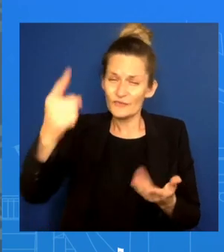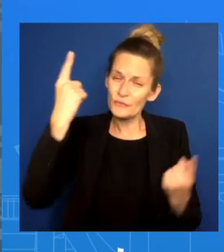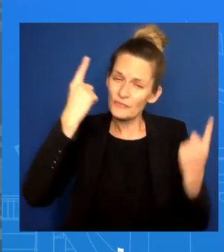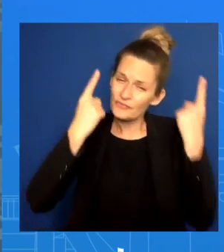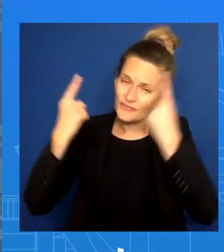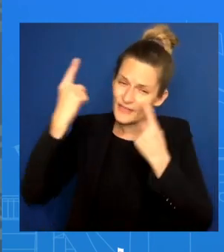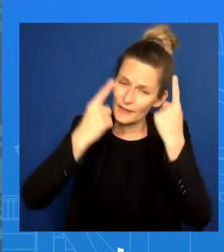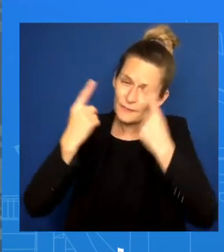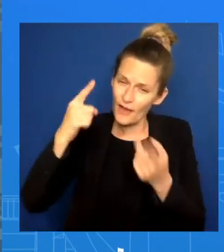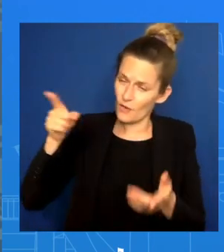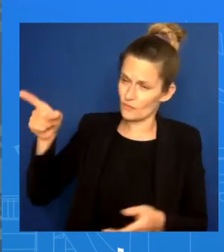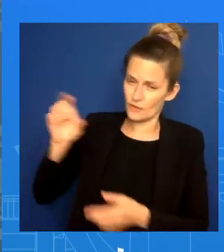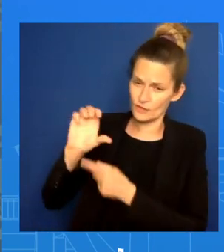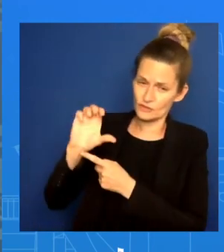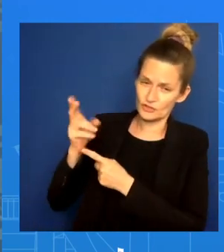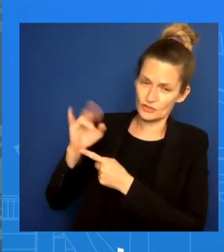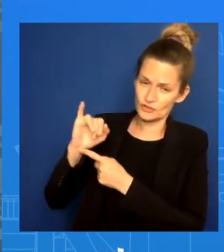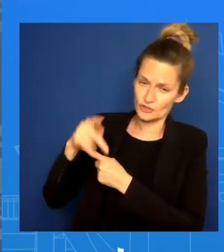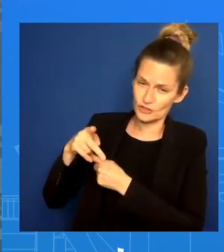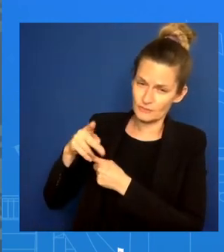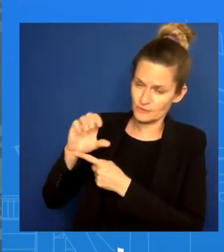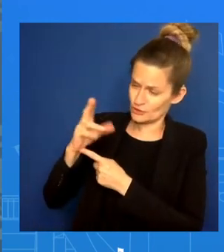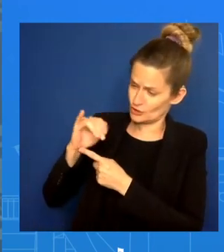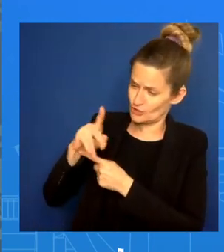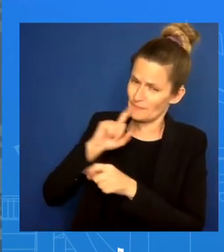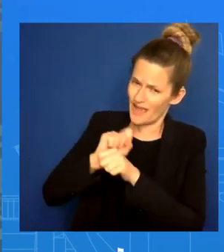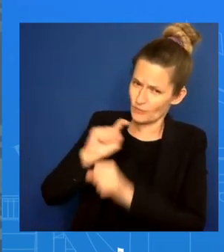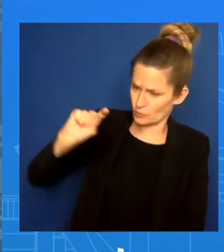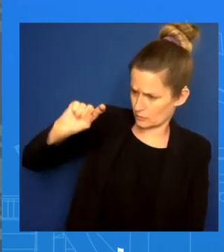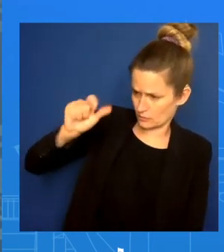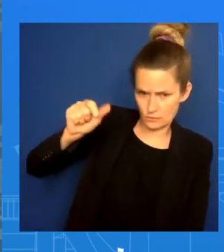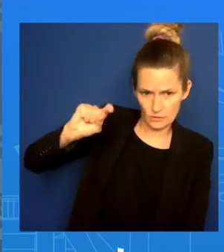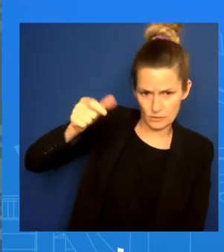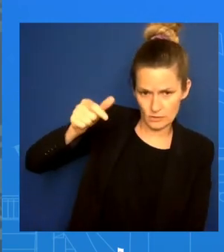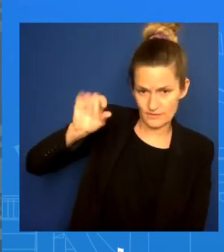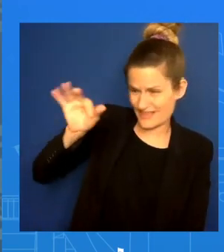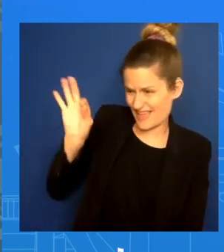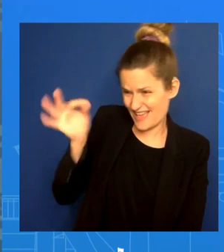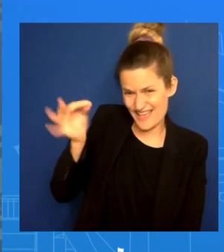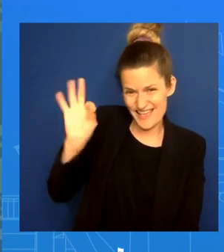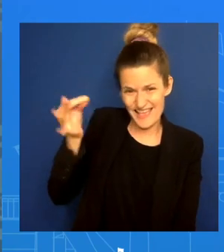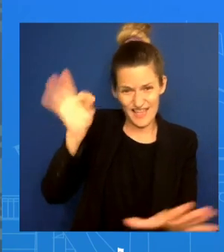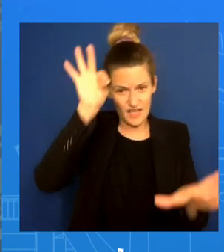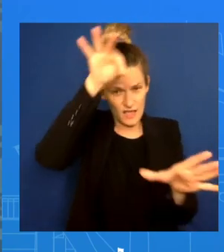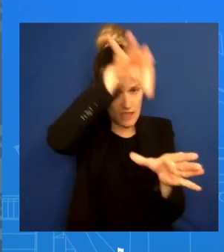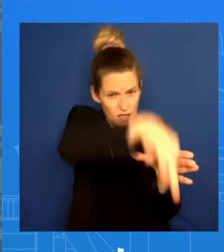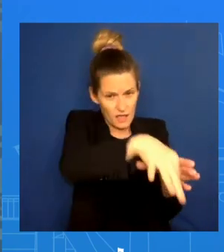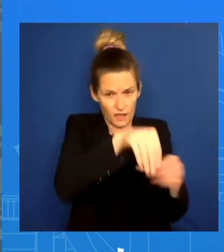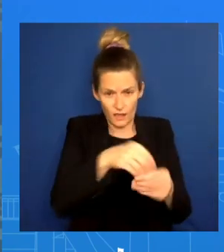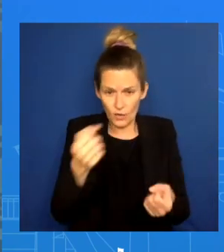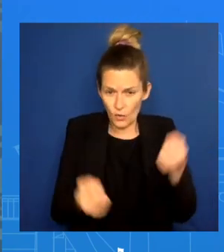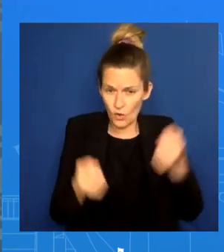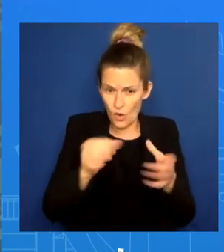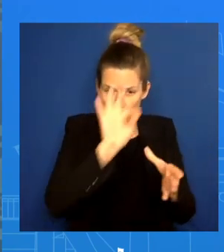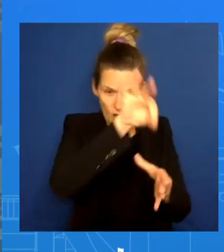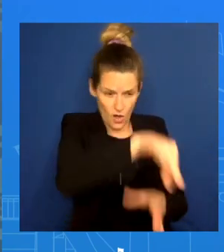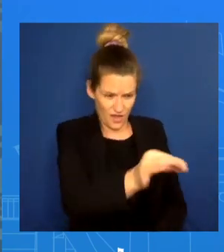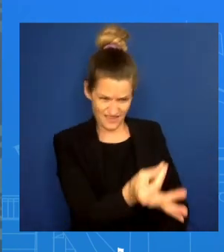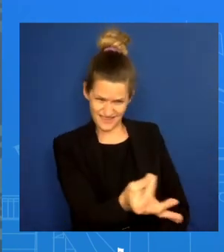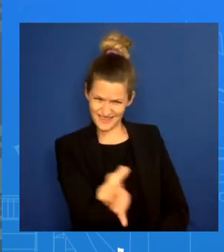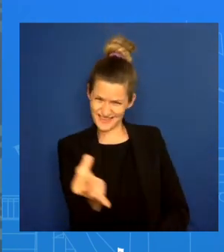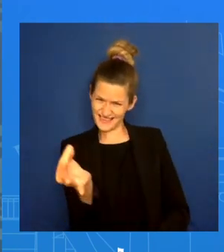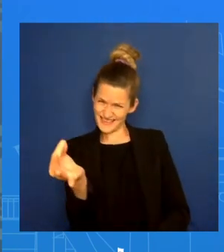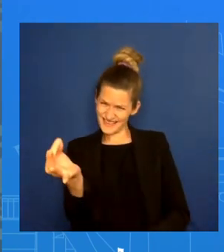that are in, for example, automobiles, and we saw how those costs spiked during the pandemic, this is going to help